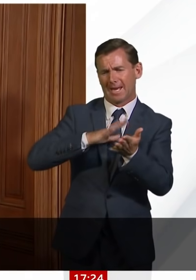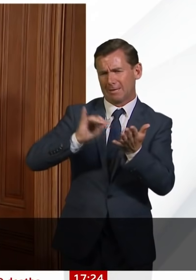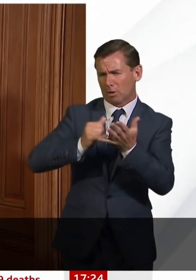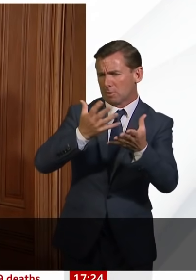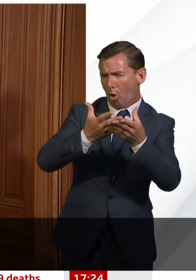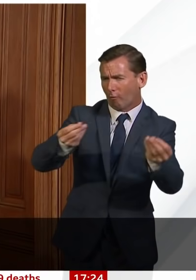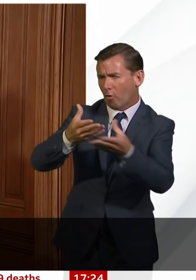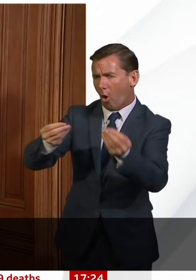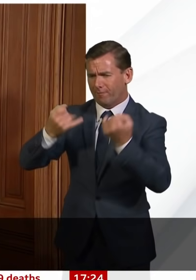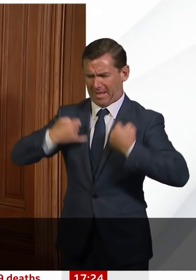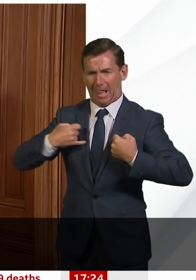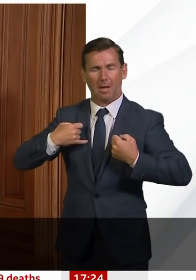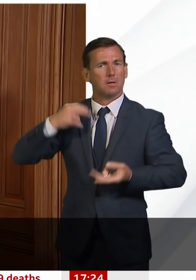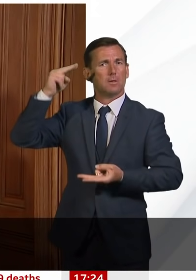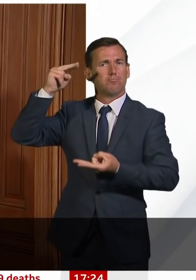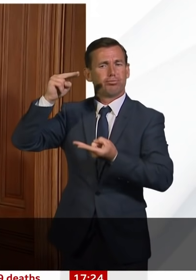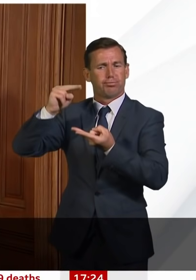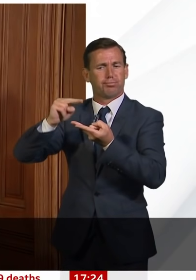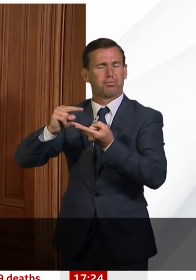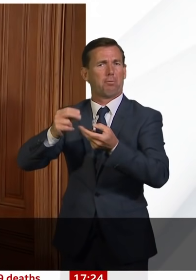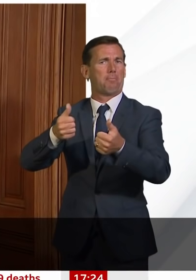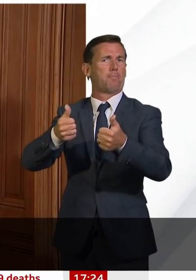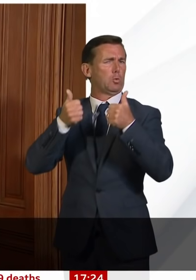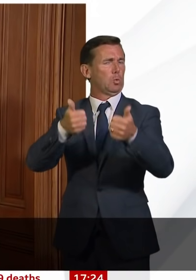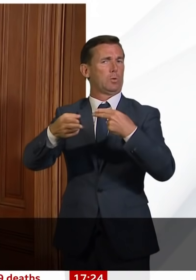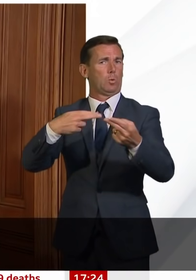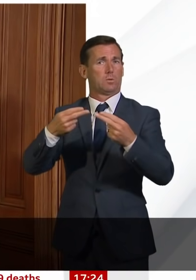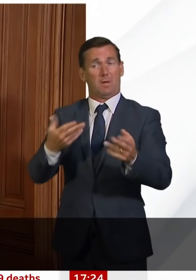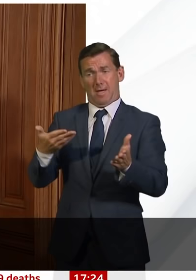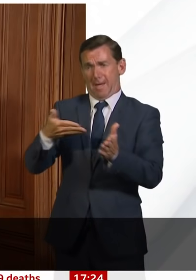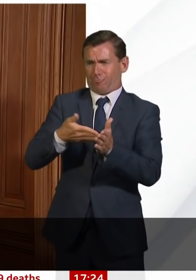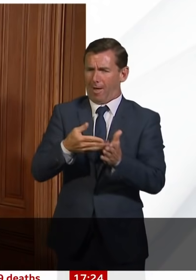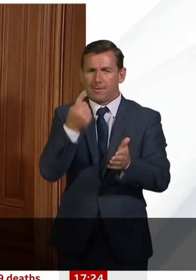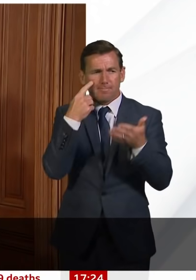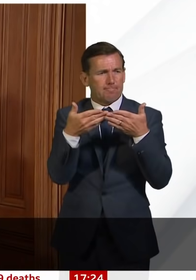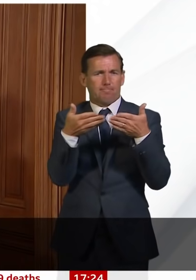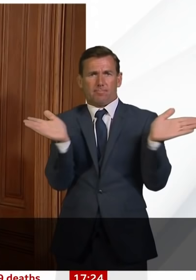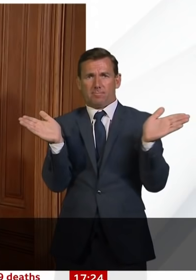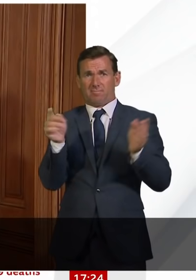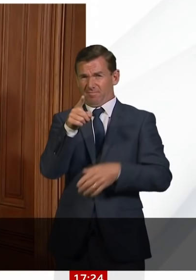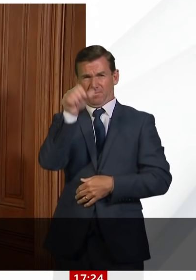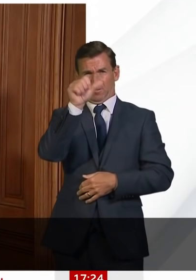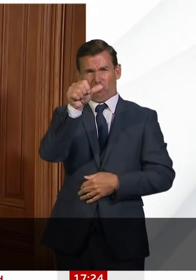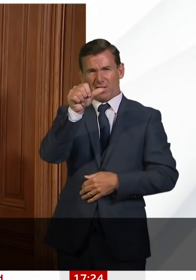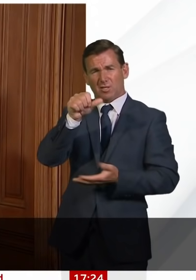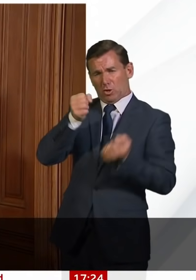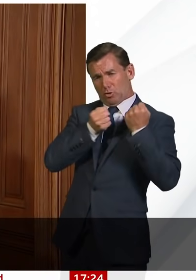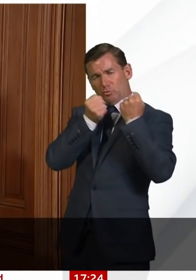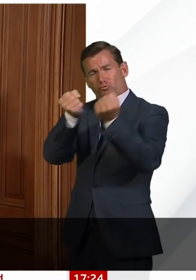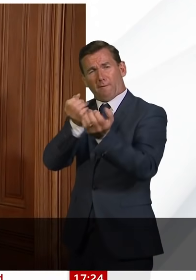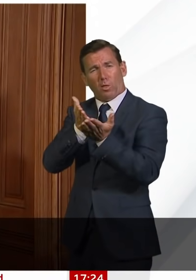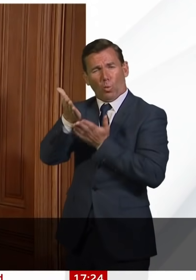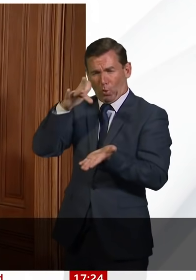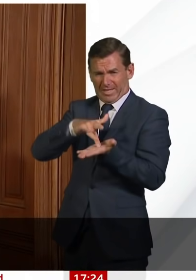very good news. We're now progressively expanding the access. So you're quite right. The drive-in centres are not necessarily ideal